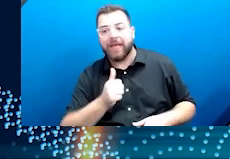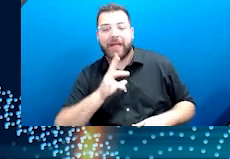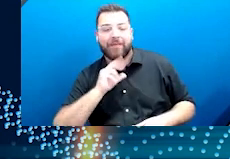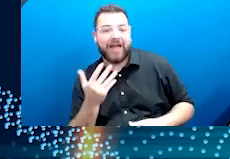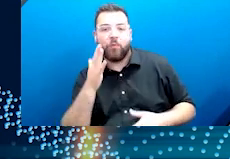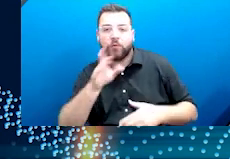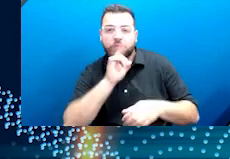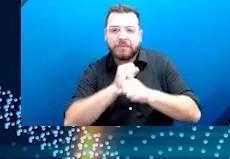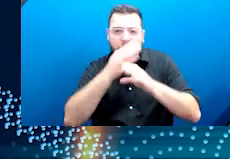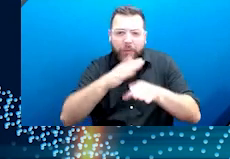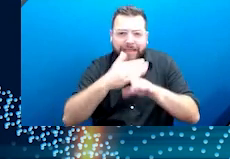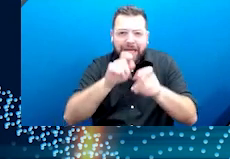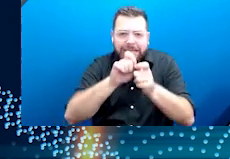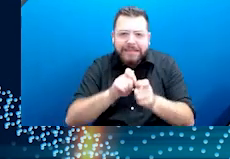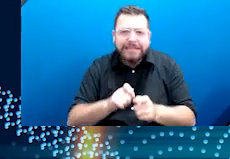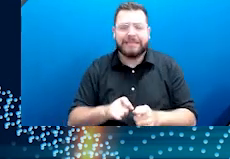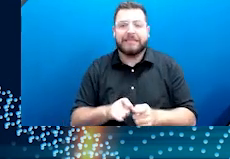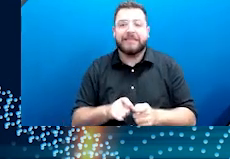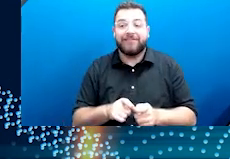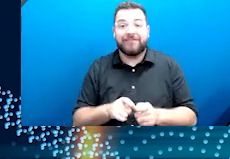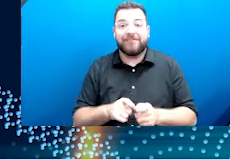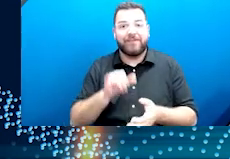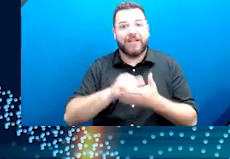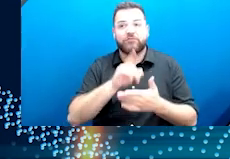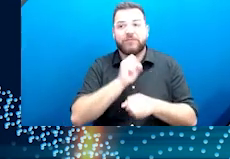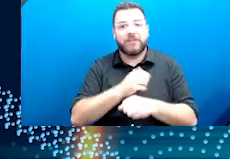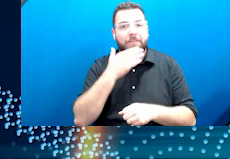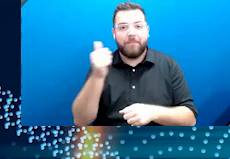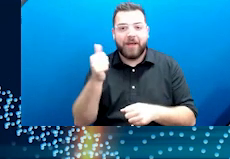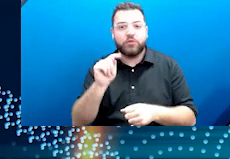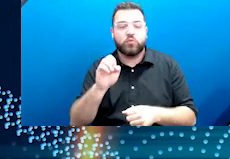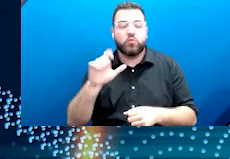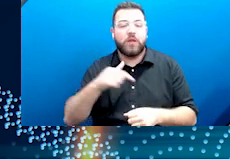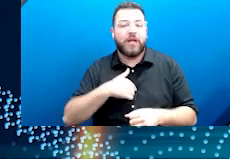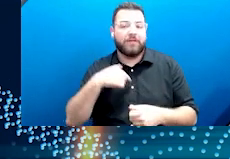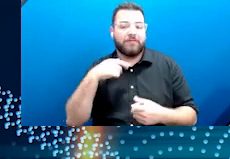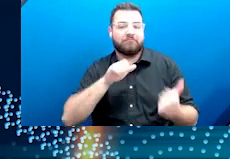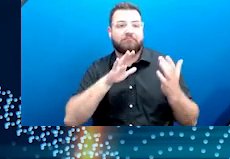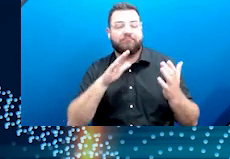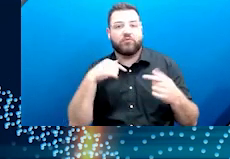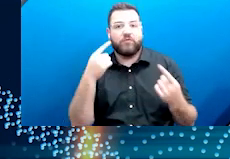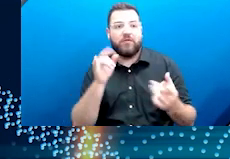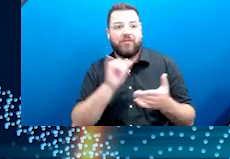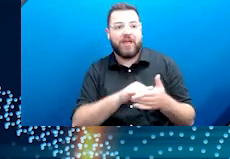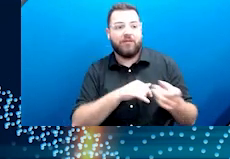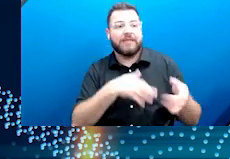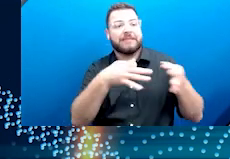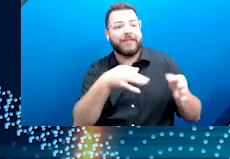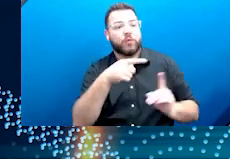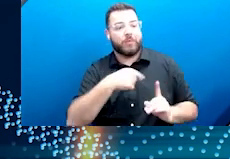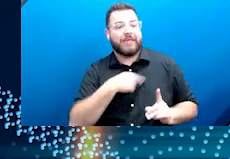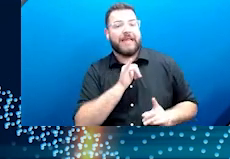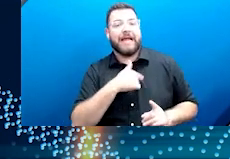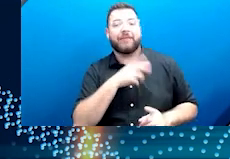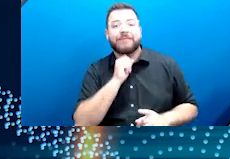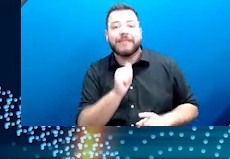down that far. That is also one of the best tools I've come across so far, is that one feature. Pre-writing steps for essays